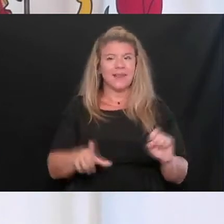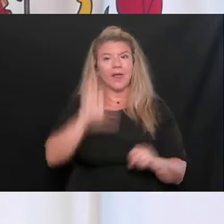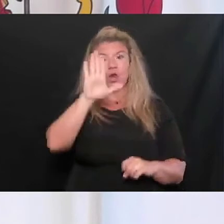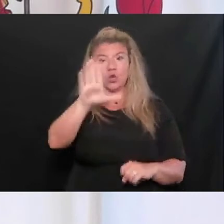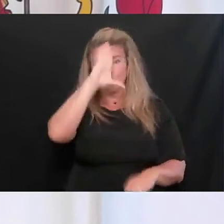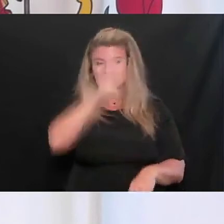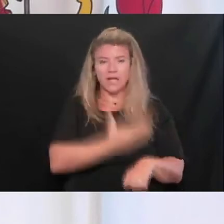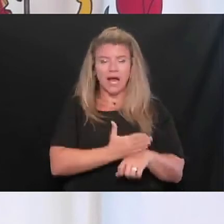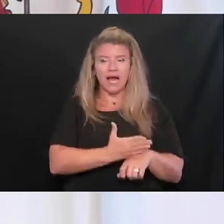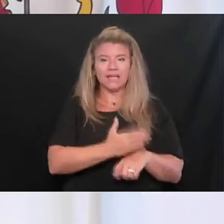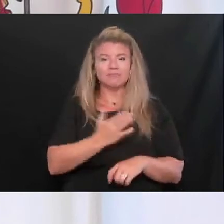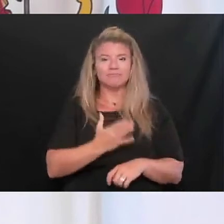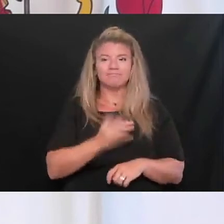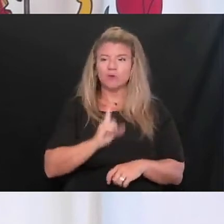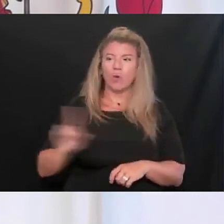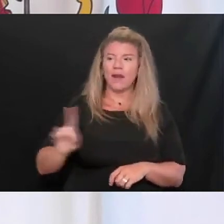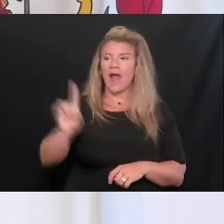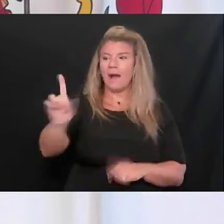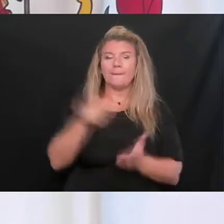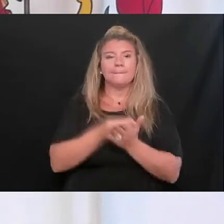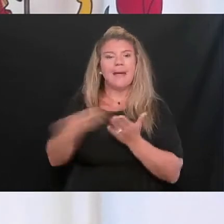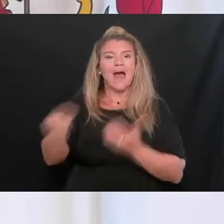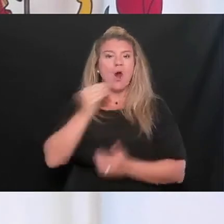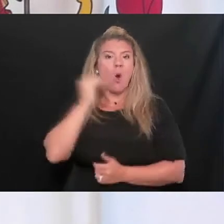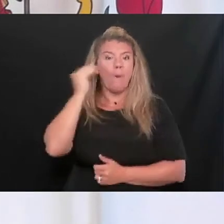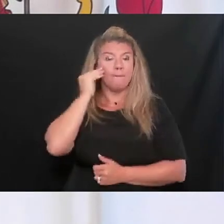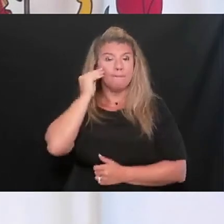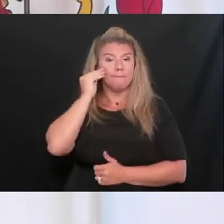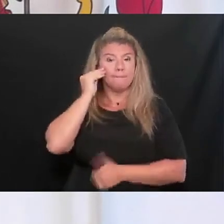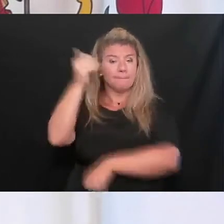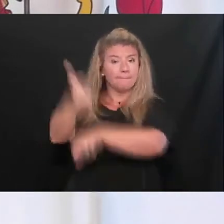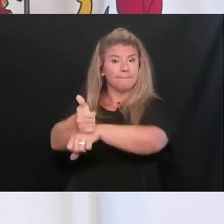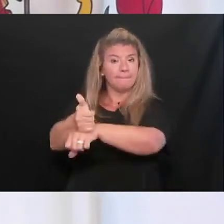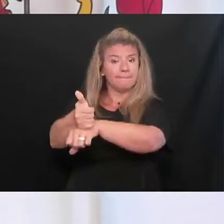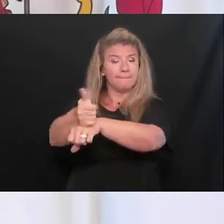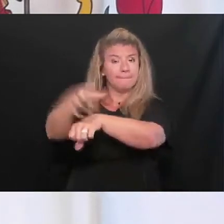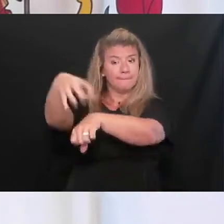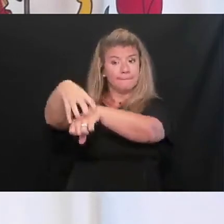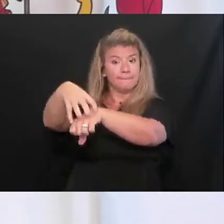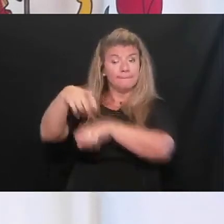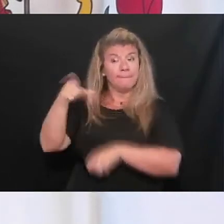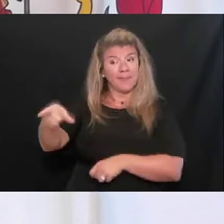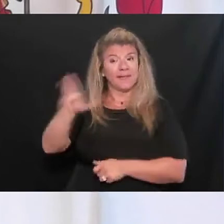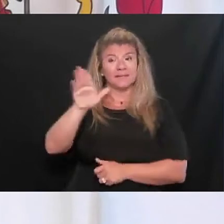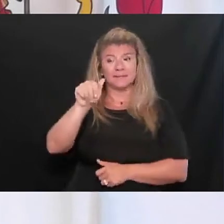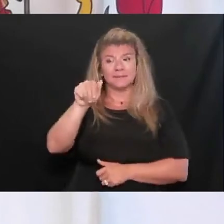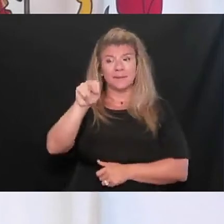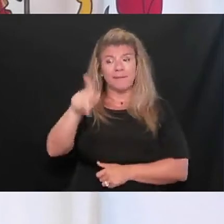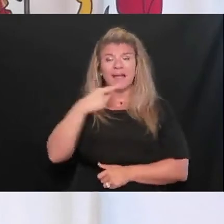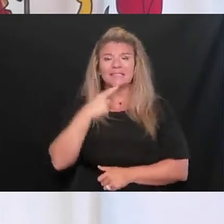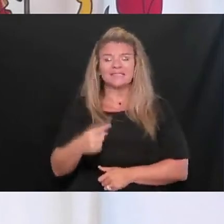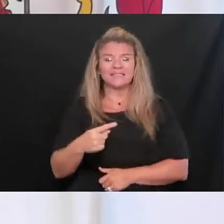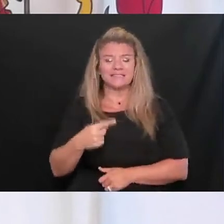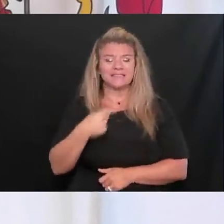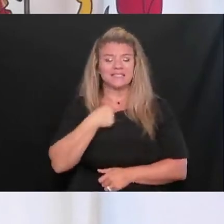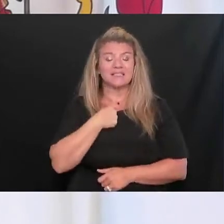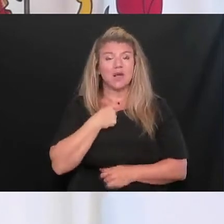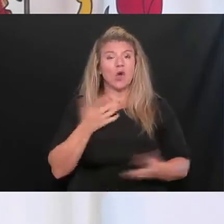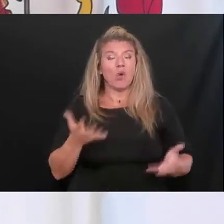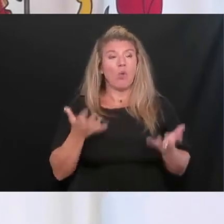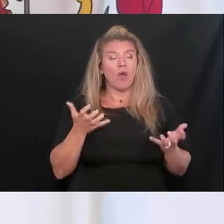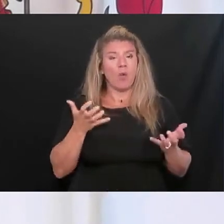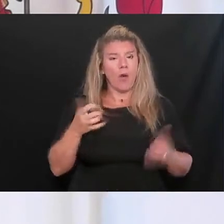going out and buying a home, and the bank saying, well, we'd like me to